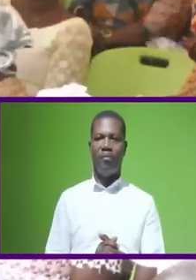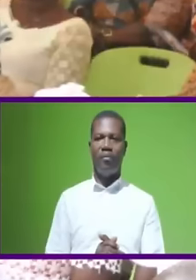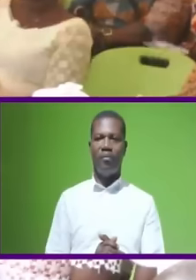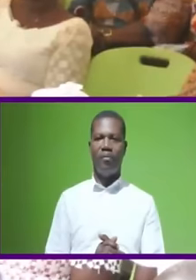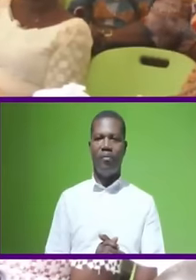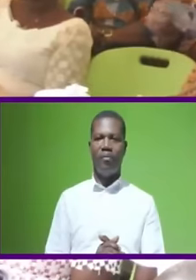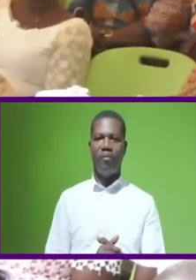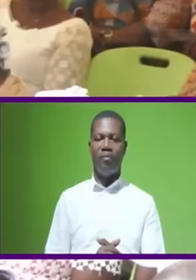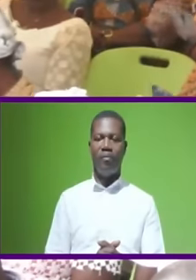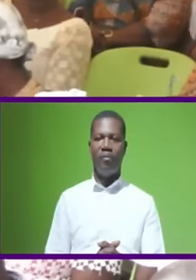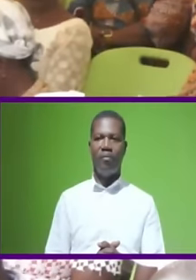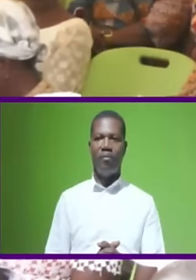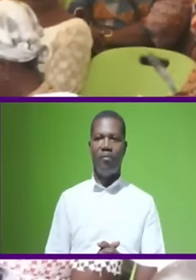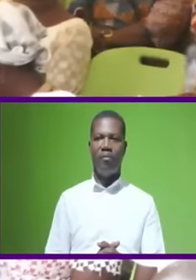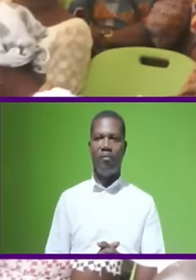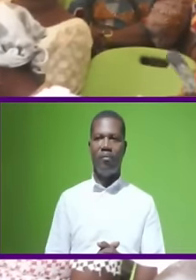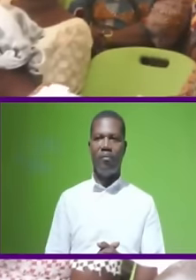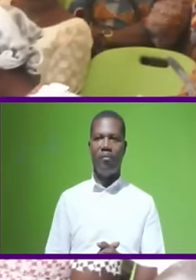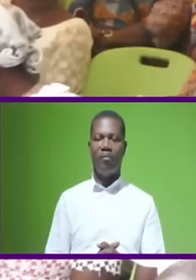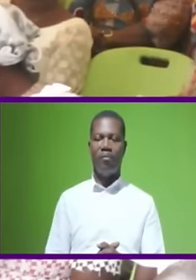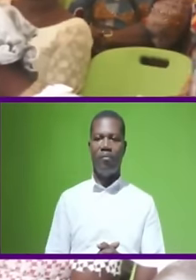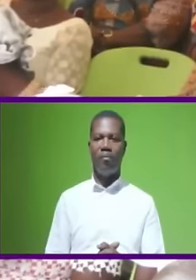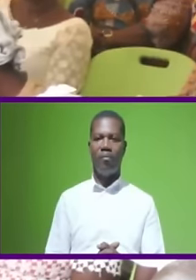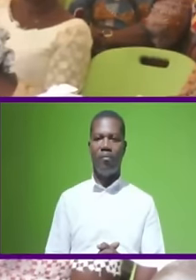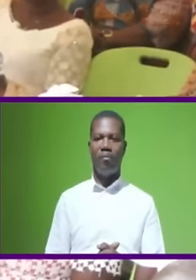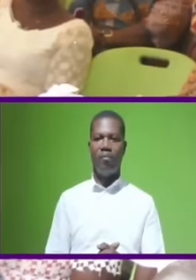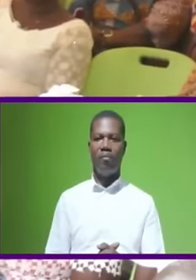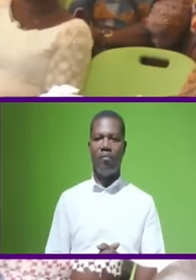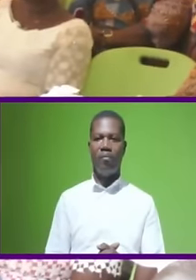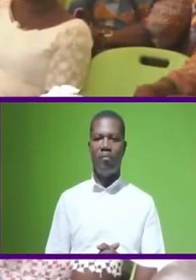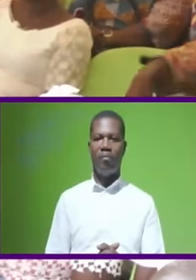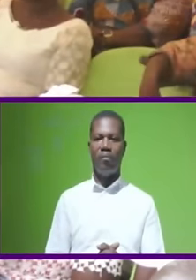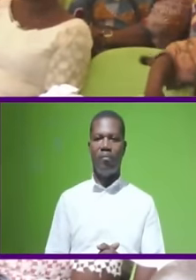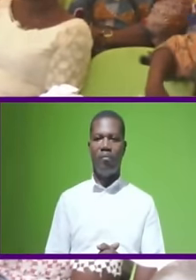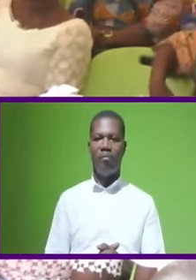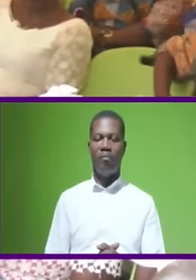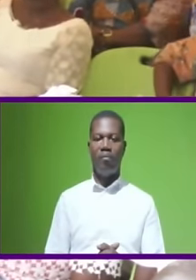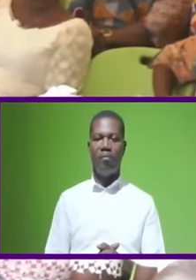the people until he went to live in the wilderness.